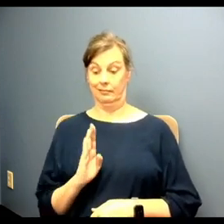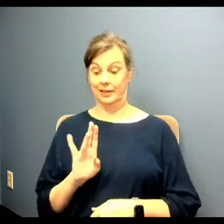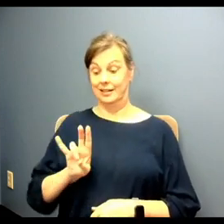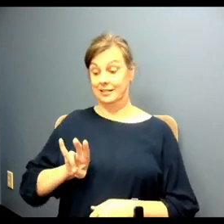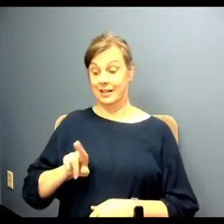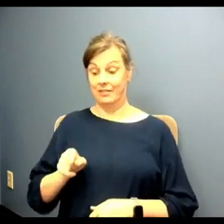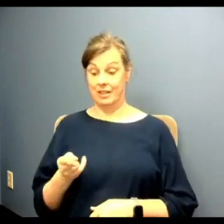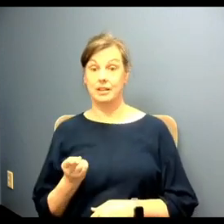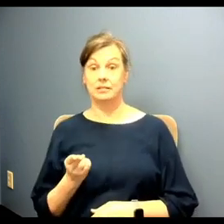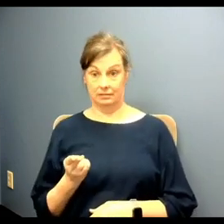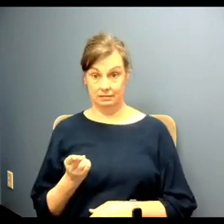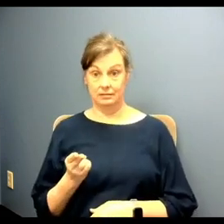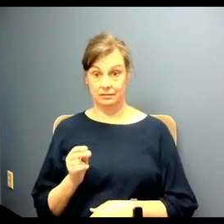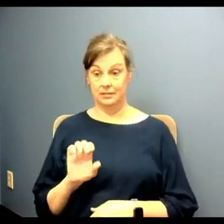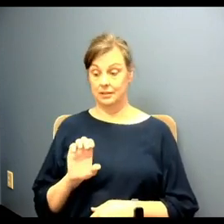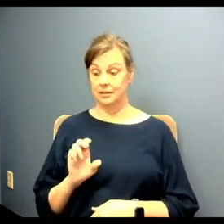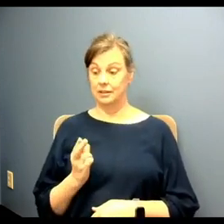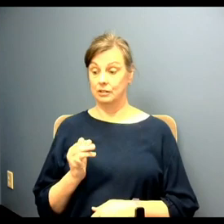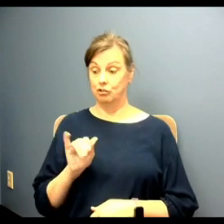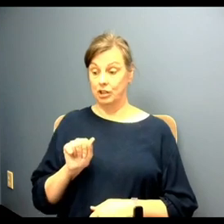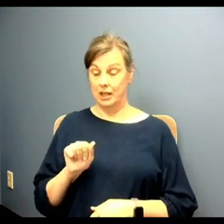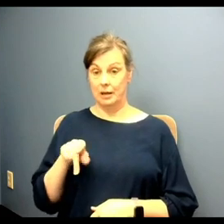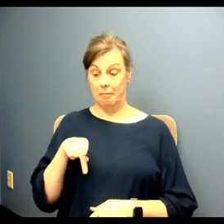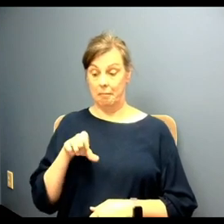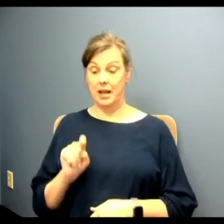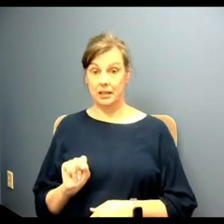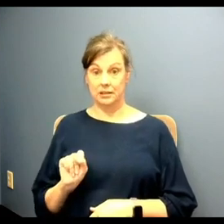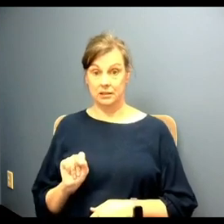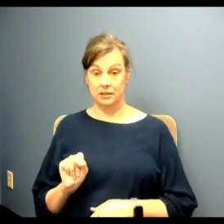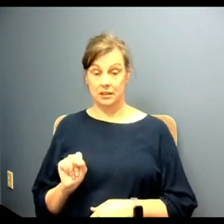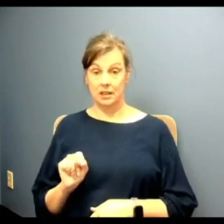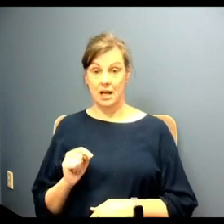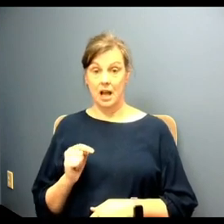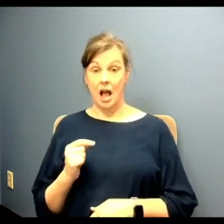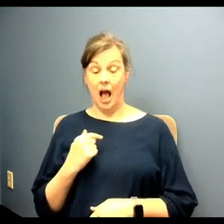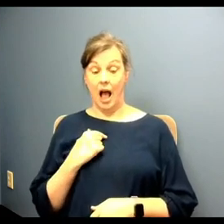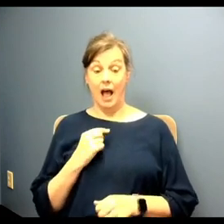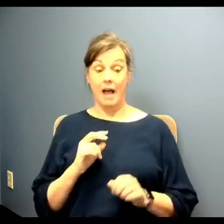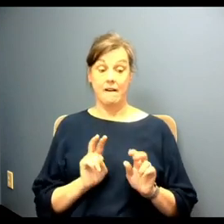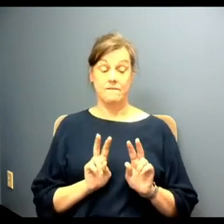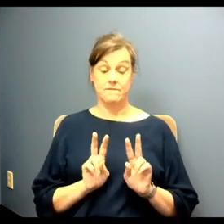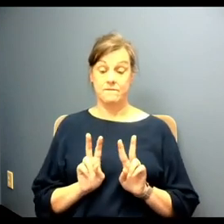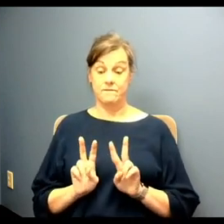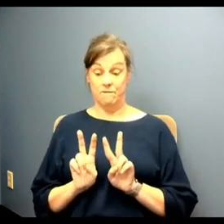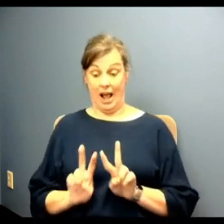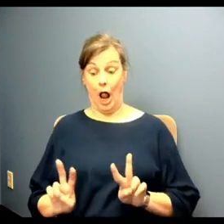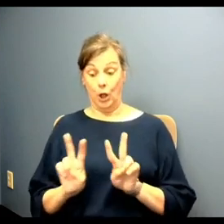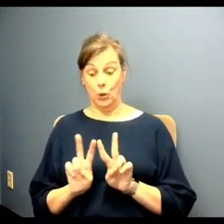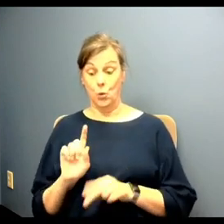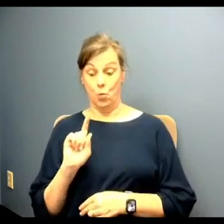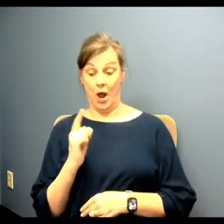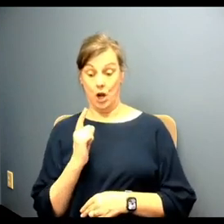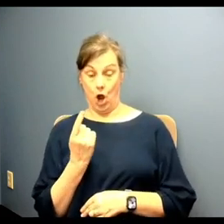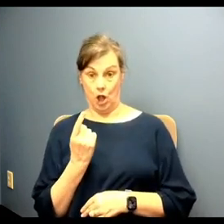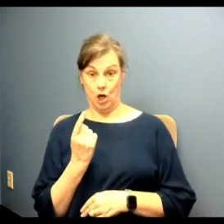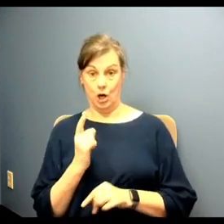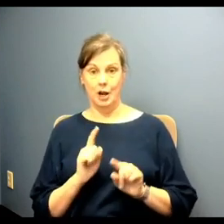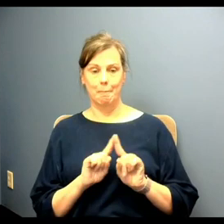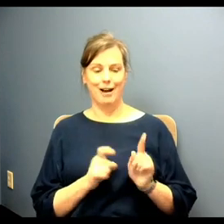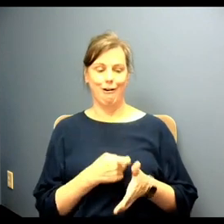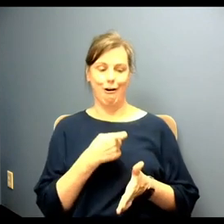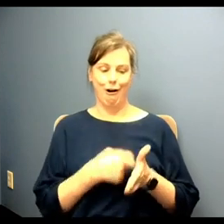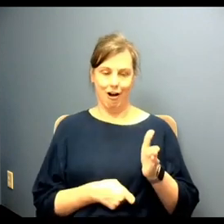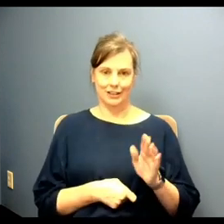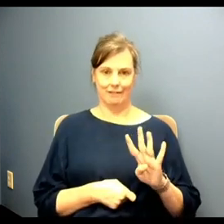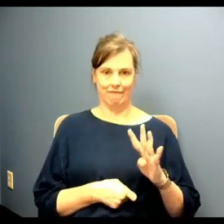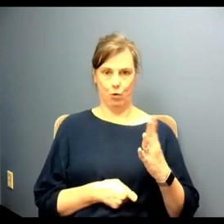chia pet, similarly, we value at $1, but it would cost us, let's say, $4. And the